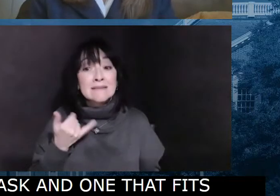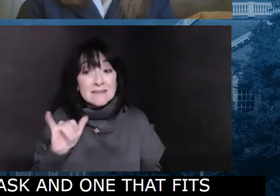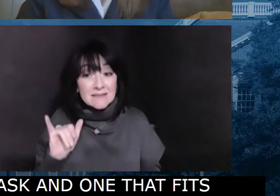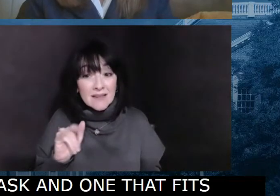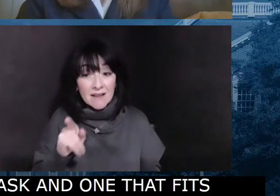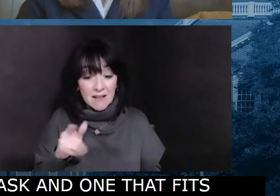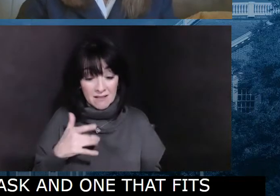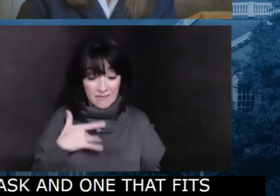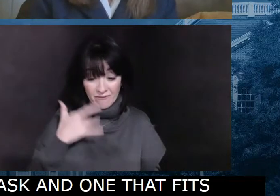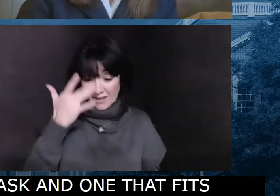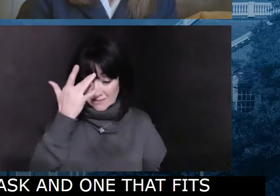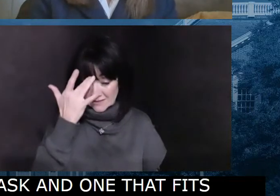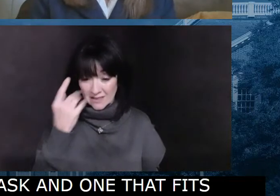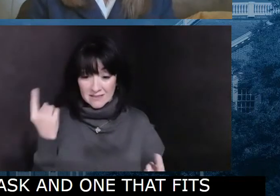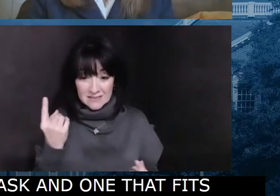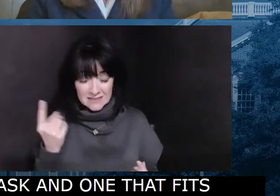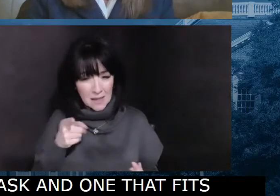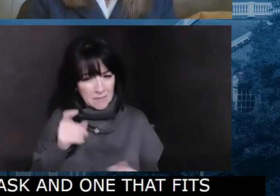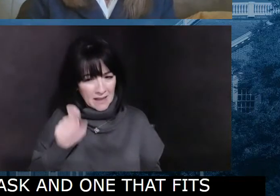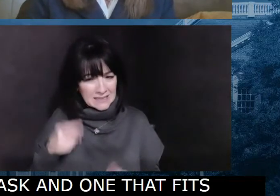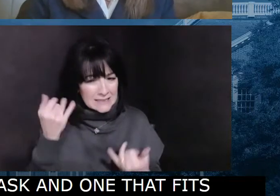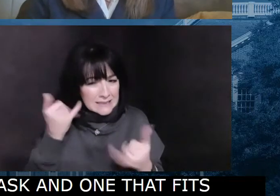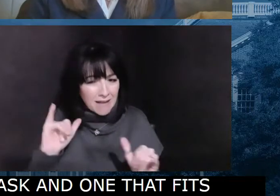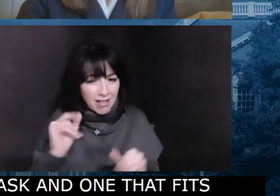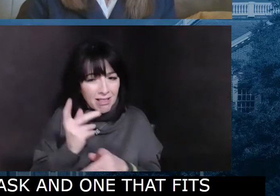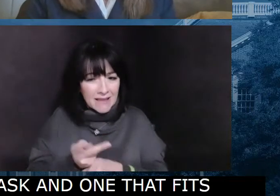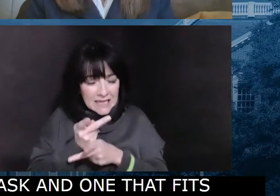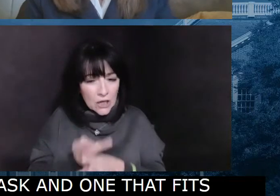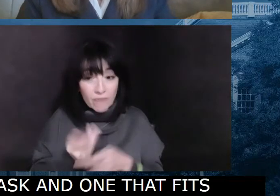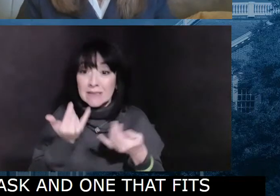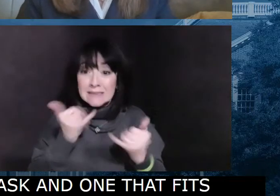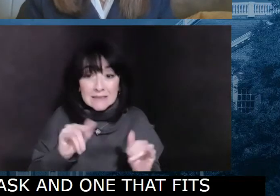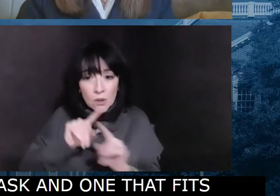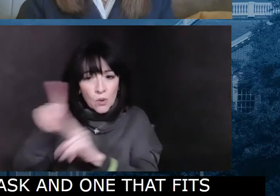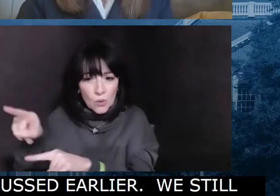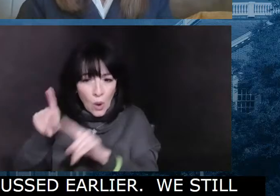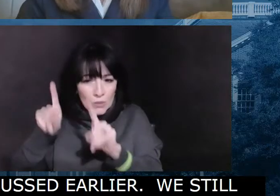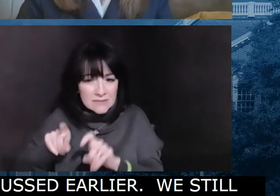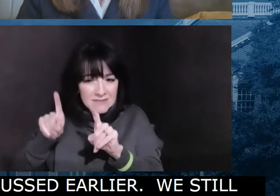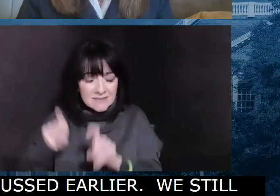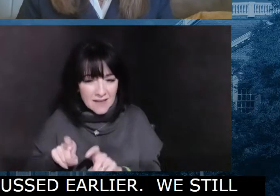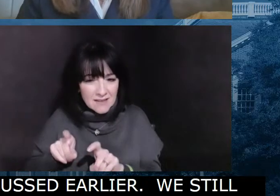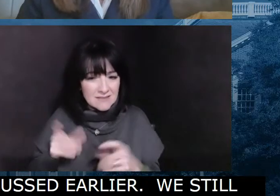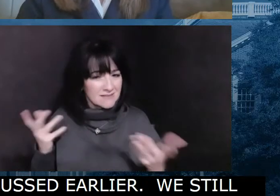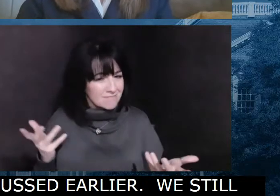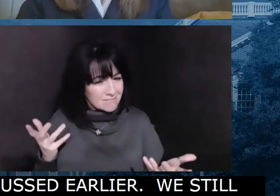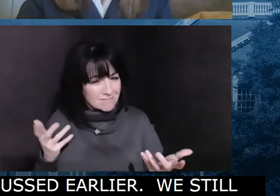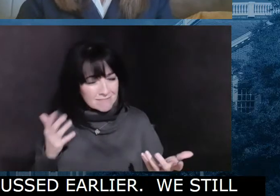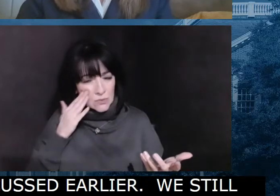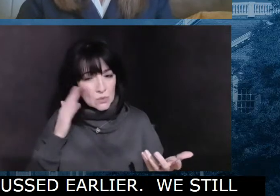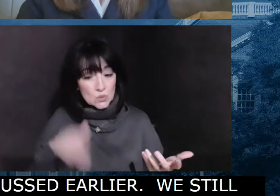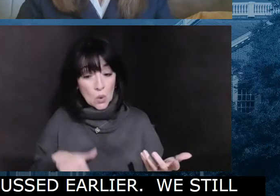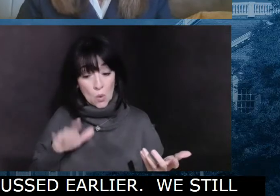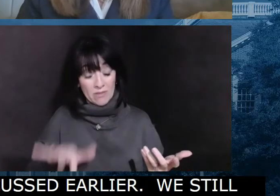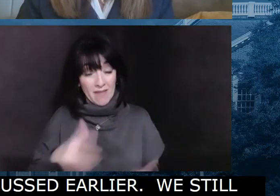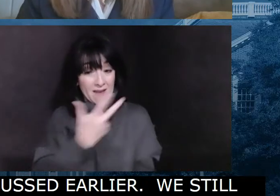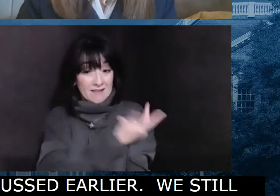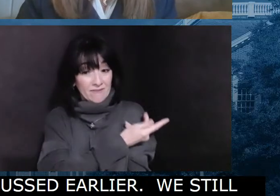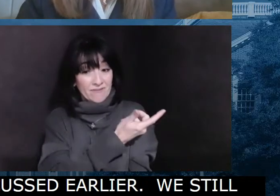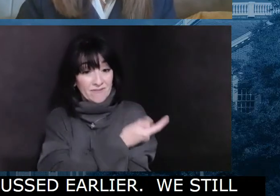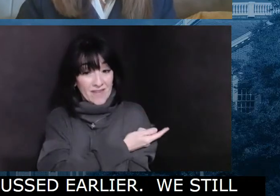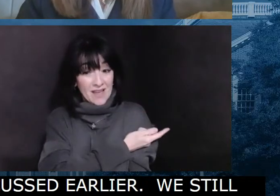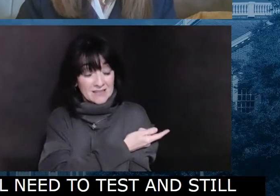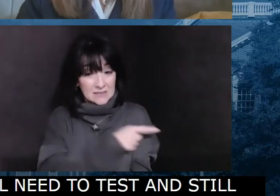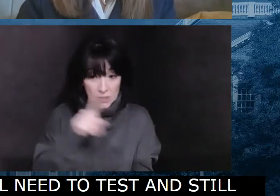be cautious. As we were discussing earlier, we know that these vaccines, which again, you really don't want